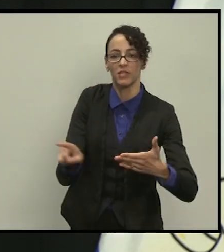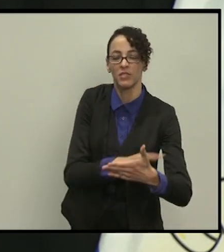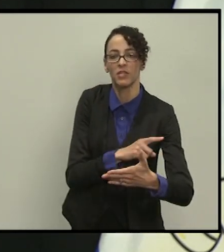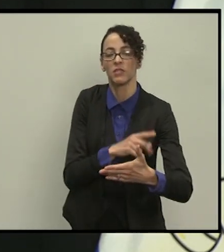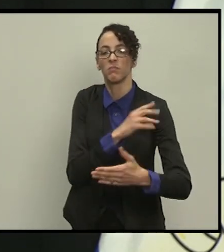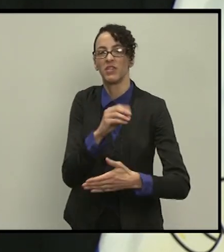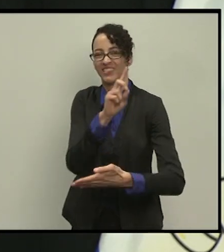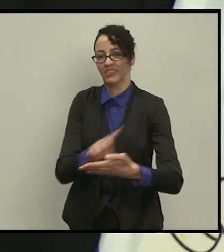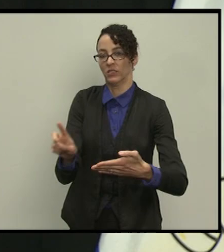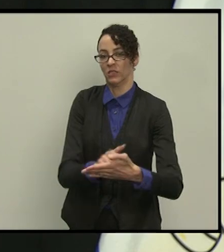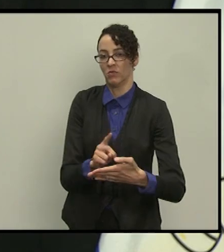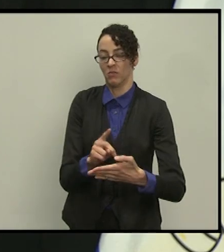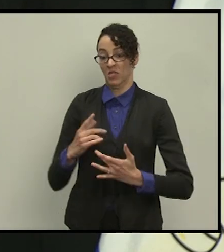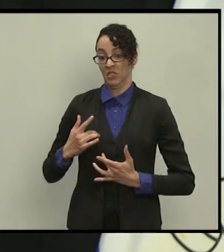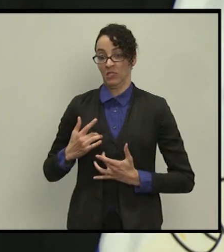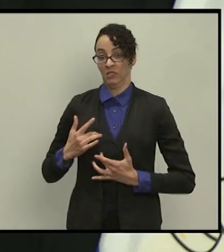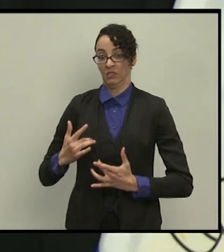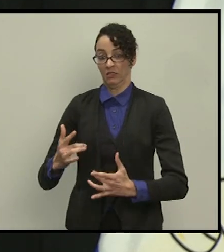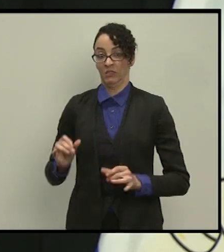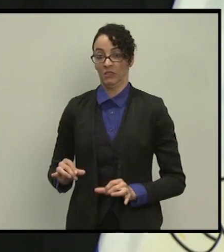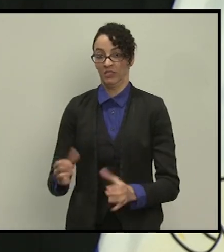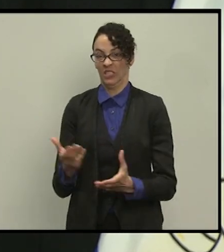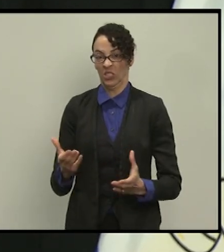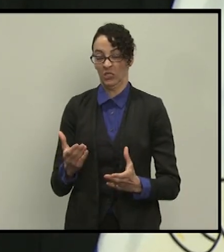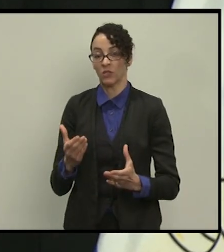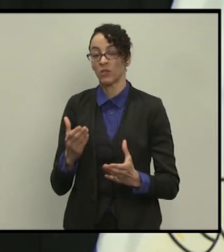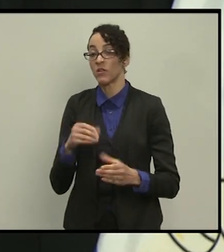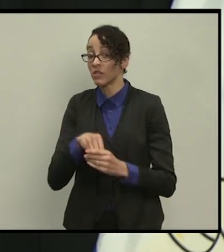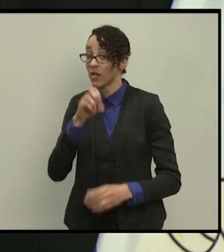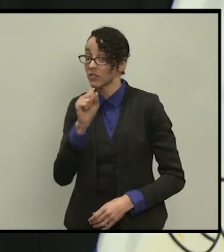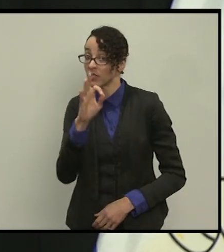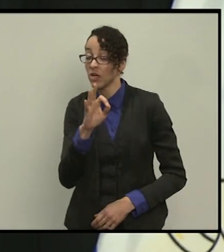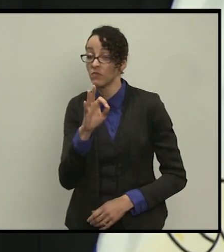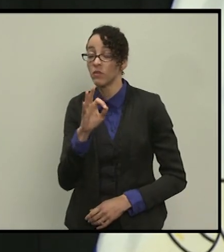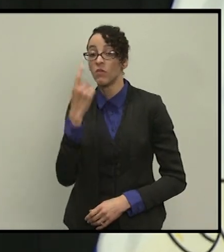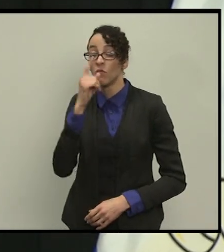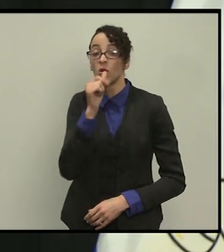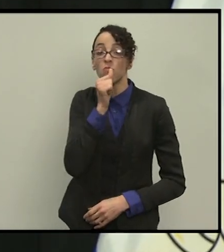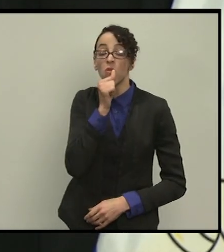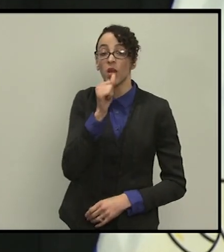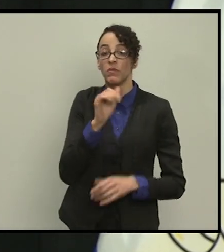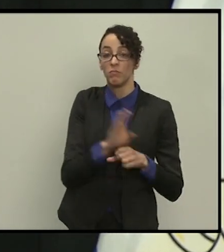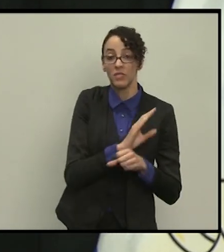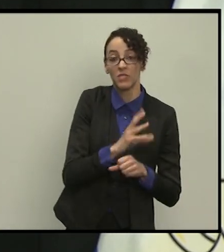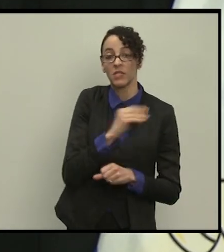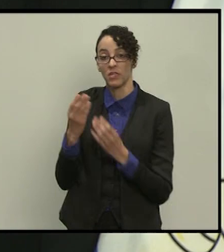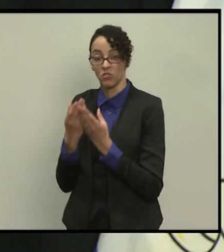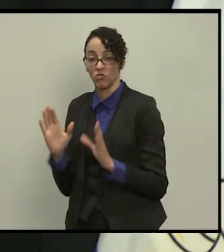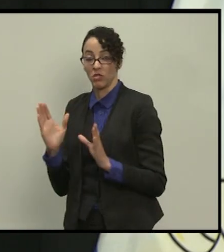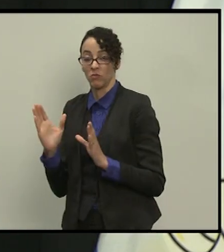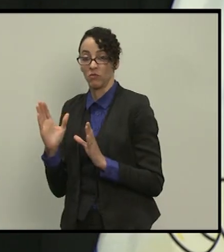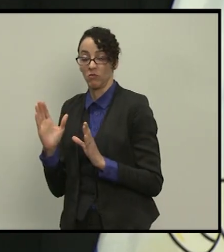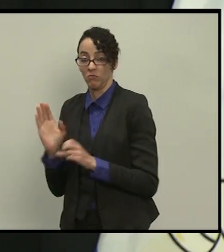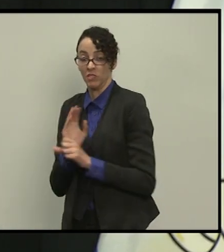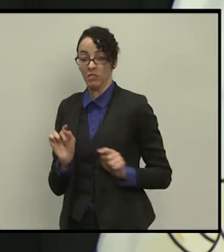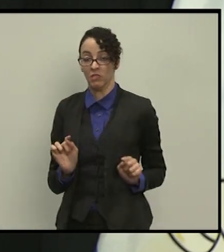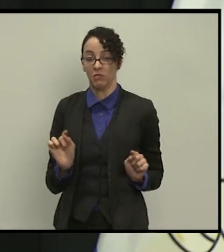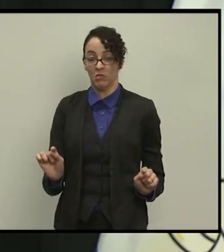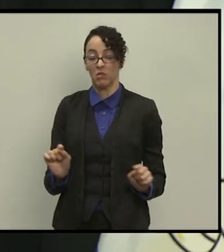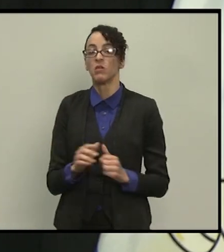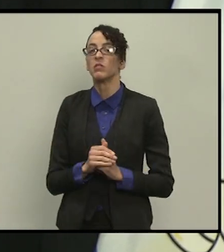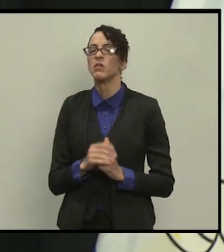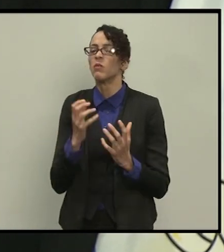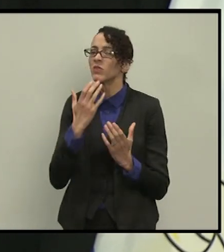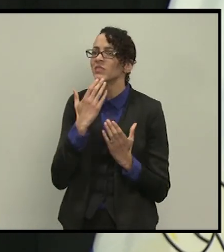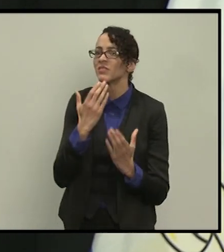business practices here in San Francisco. I want to thank Mayor Breed and Dr. Colfax for the information they've shared